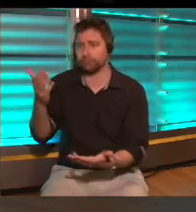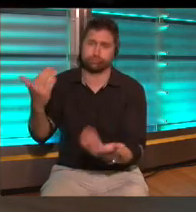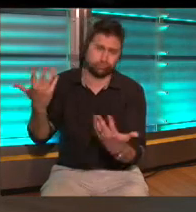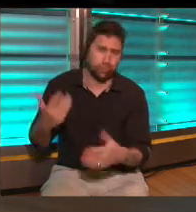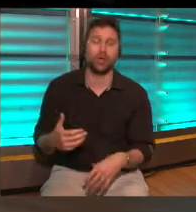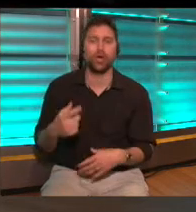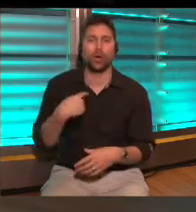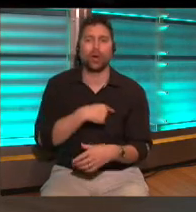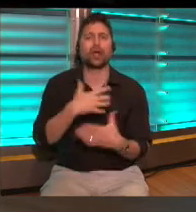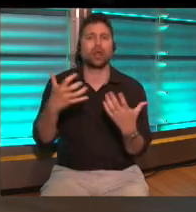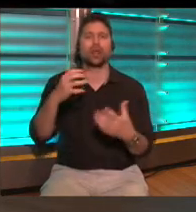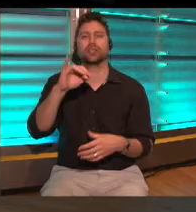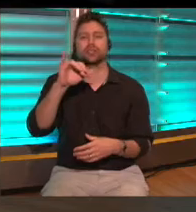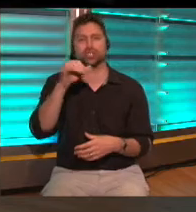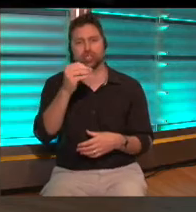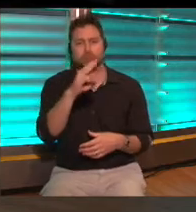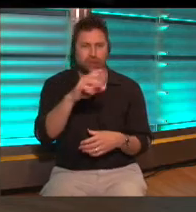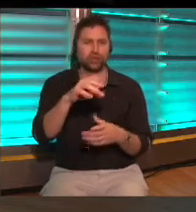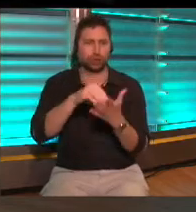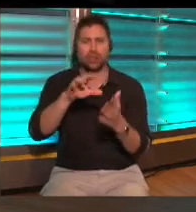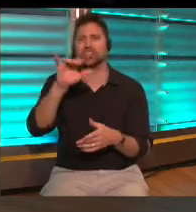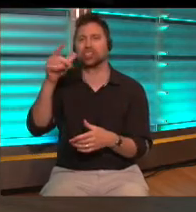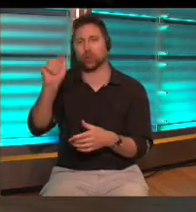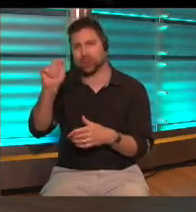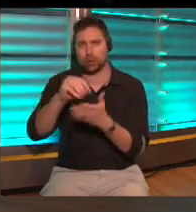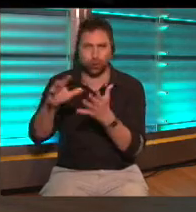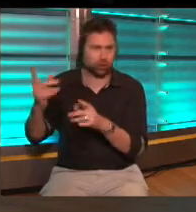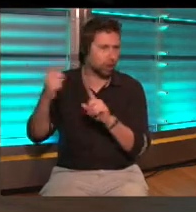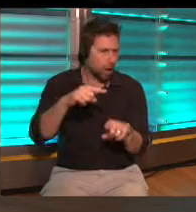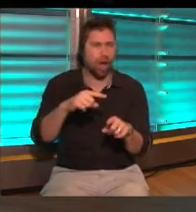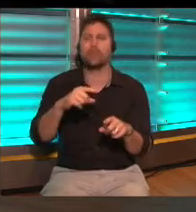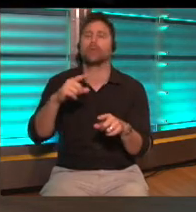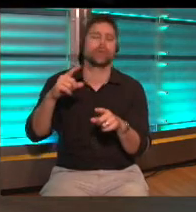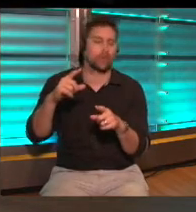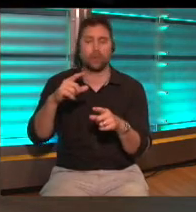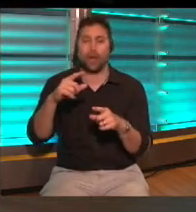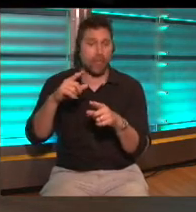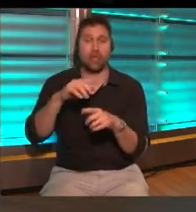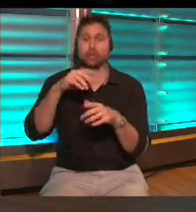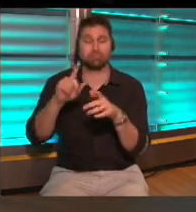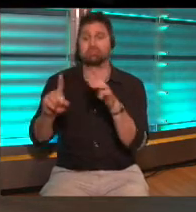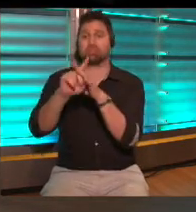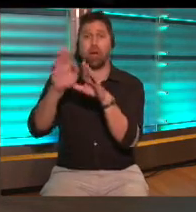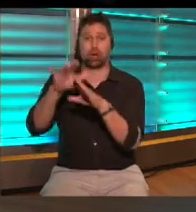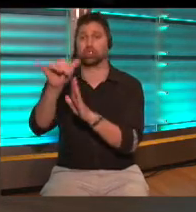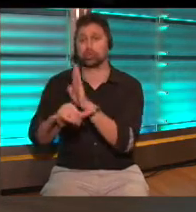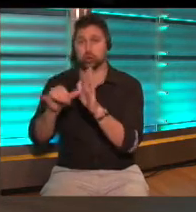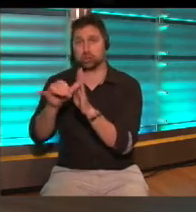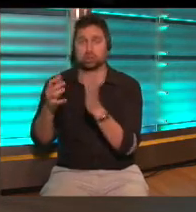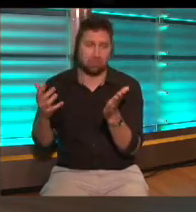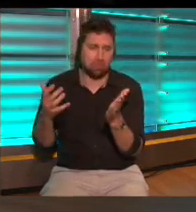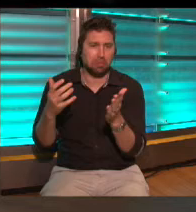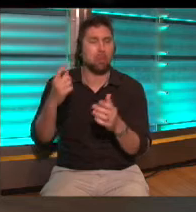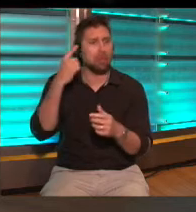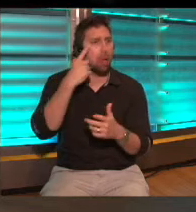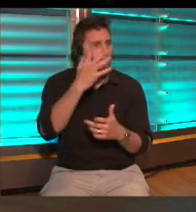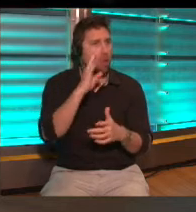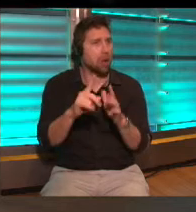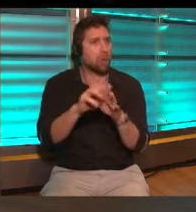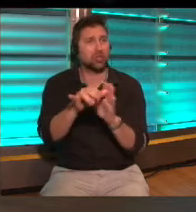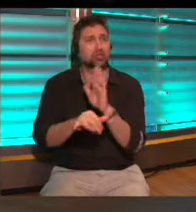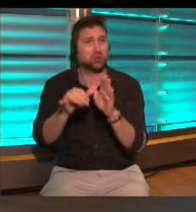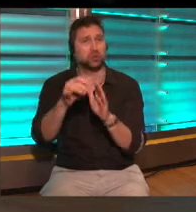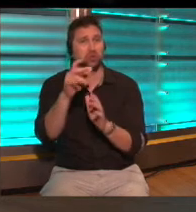of GW students, Georgetown students coming in, interviewing us, it ended up on YouTube. So we just thought, this one will end up on YouTube too. But he